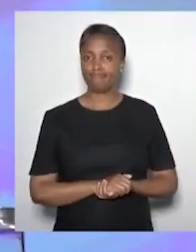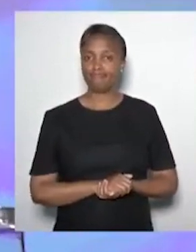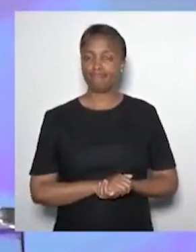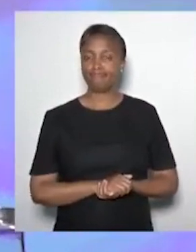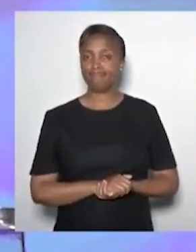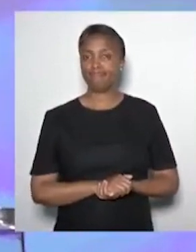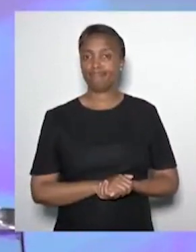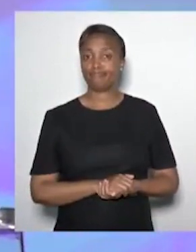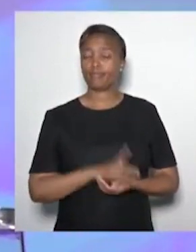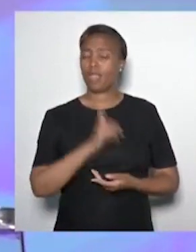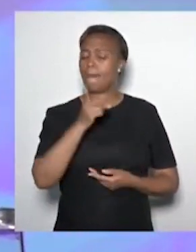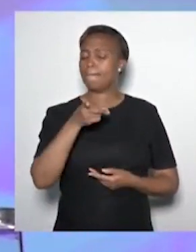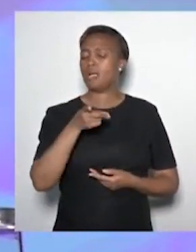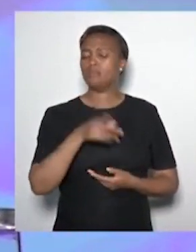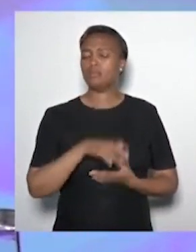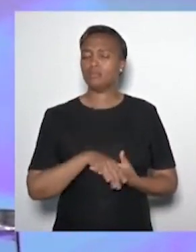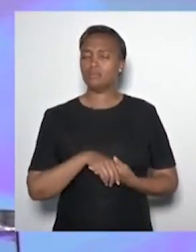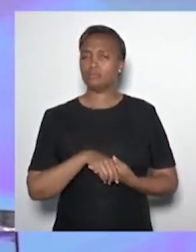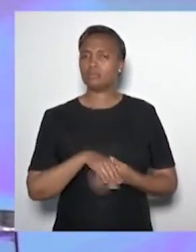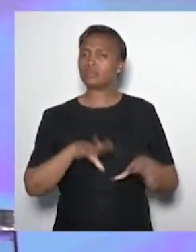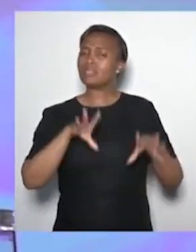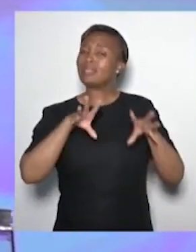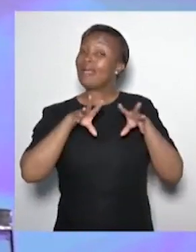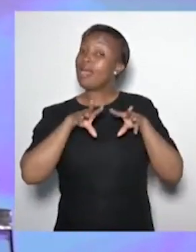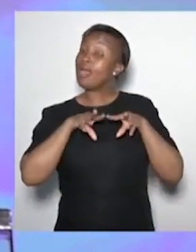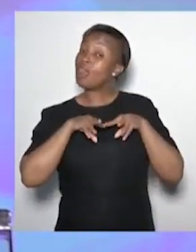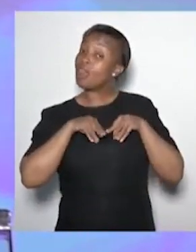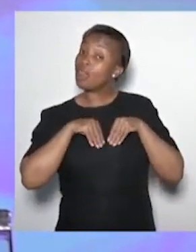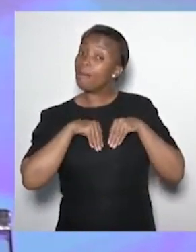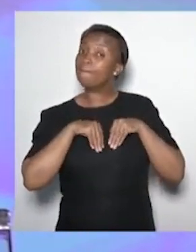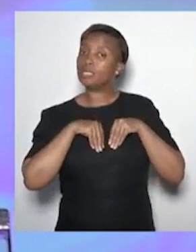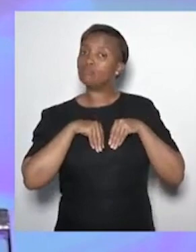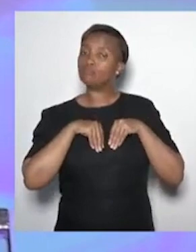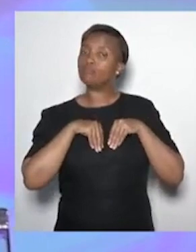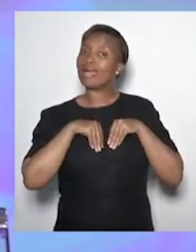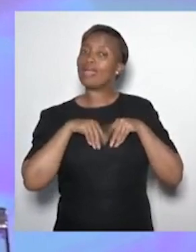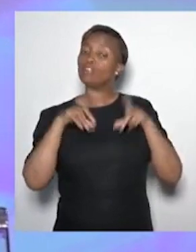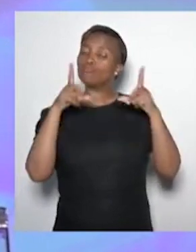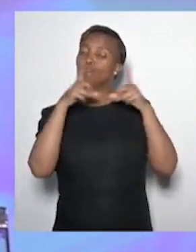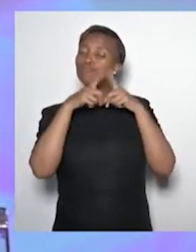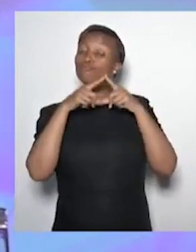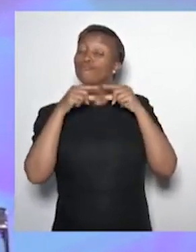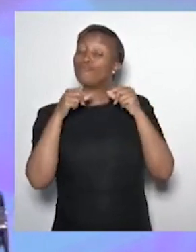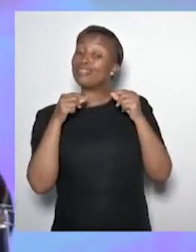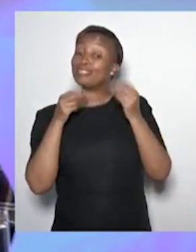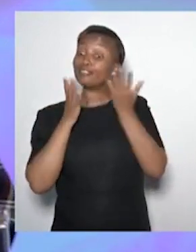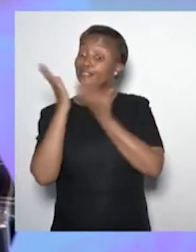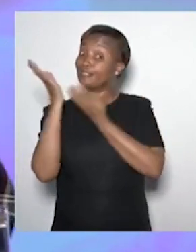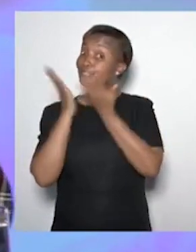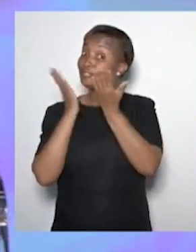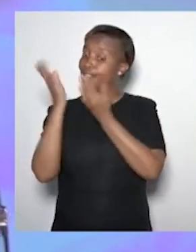But allow me to conclude in this session